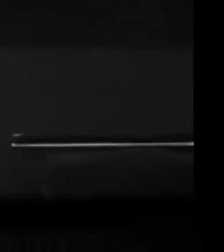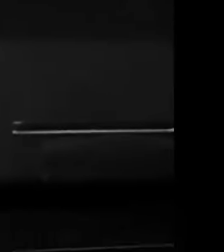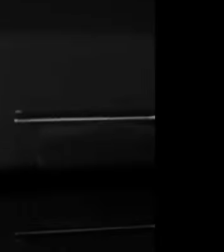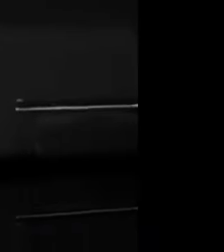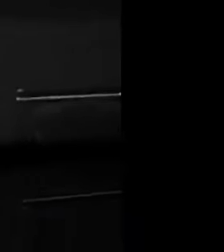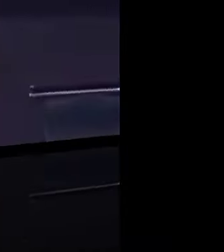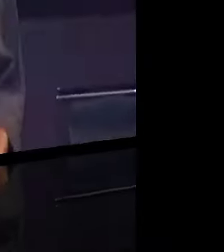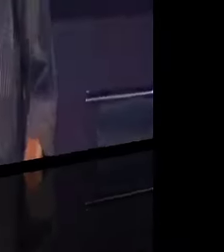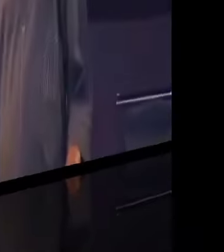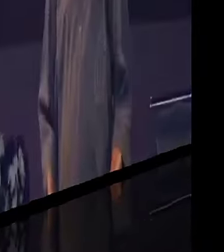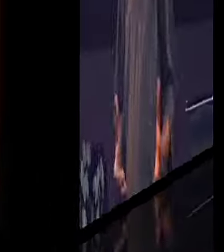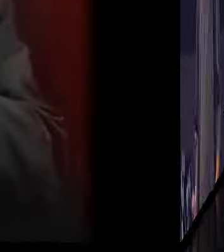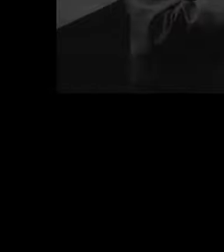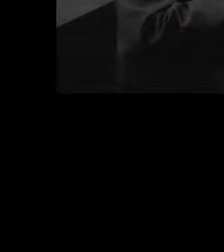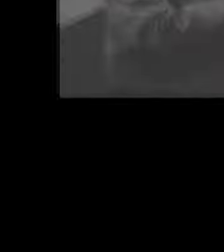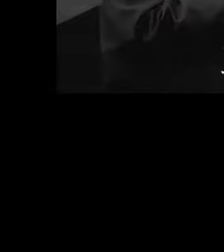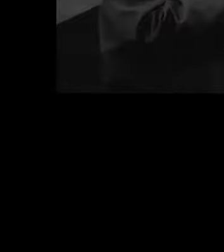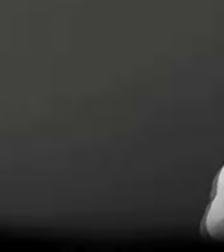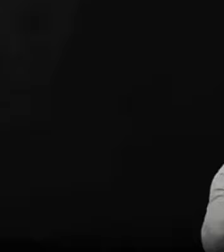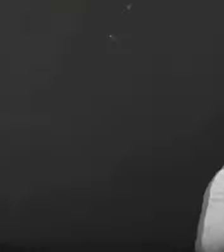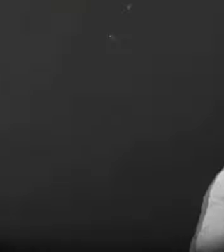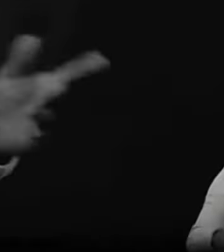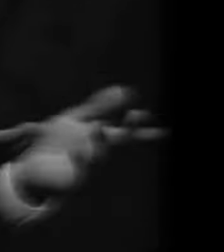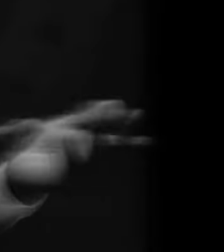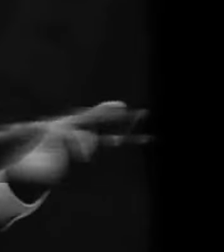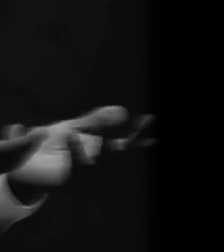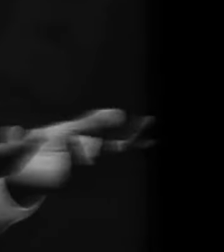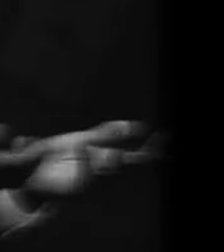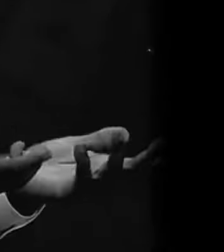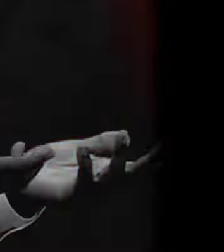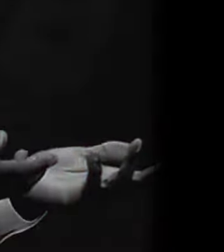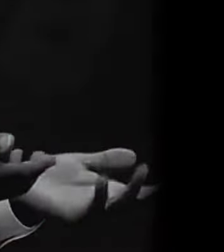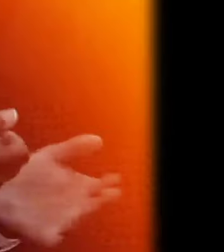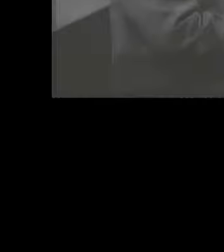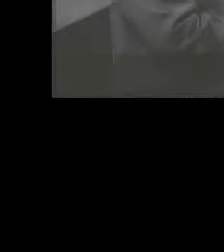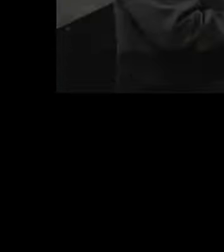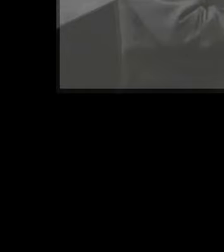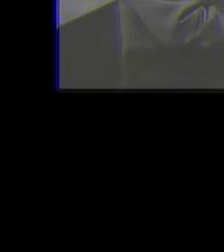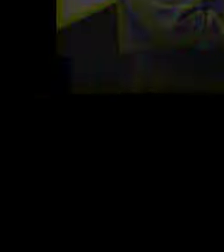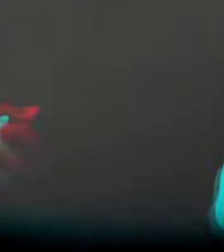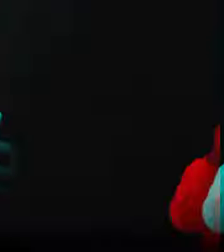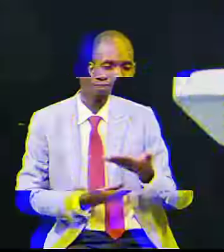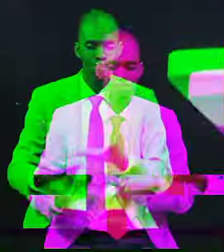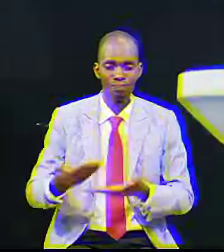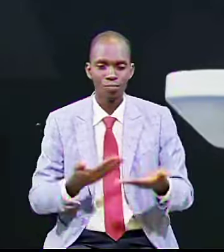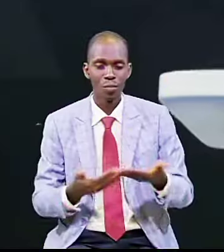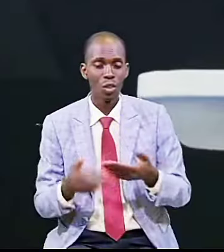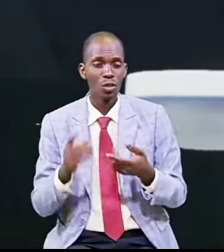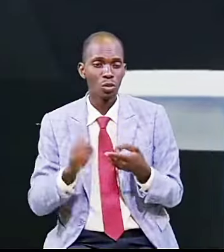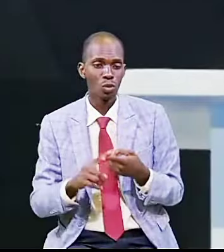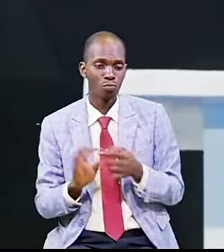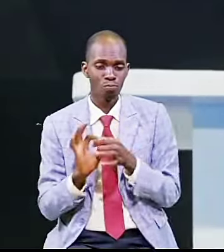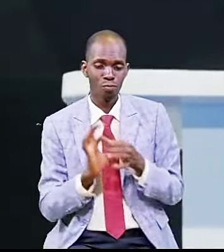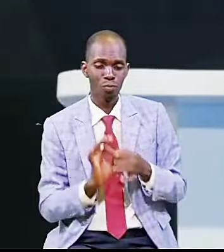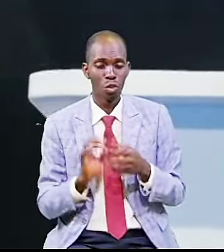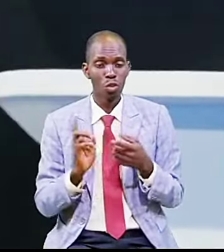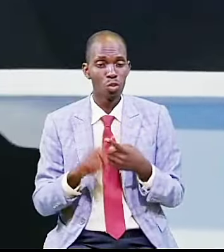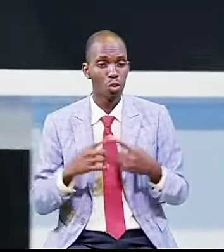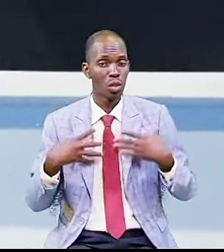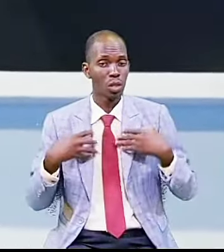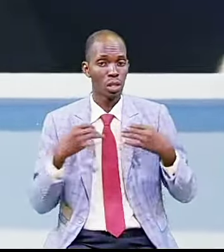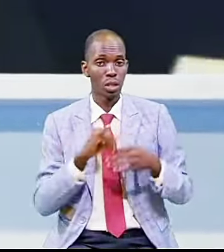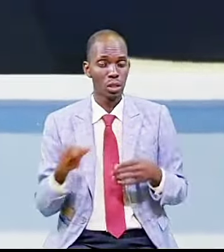on Facebook for more heavenly materials. God bless you. Hey, there was a crusade,